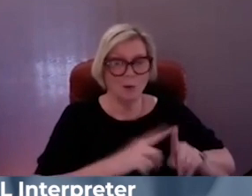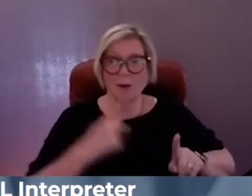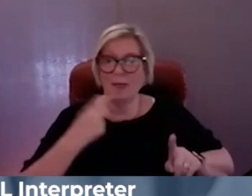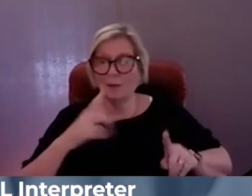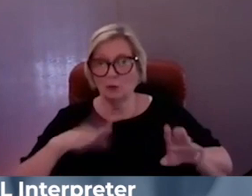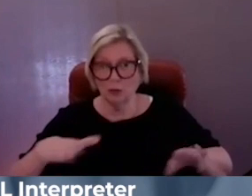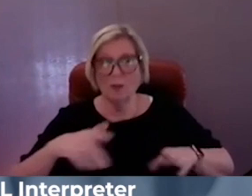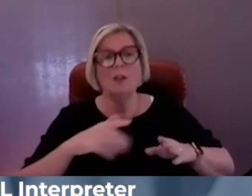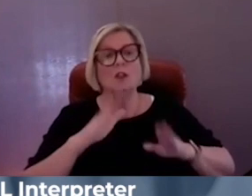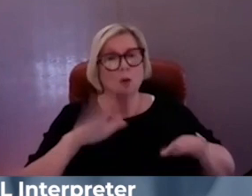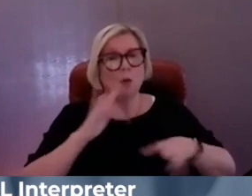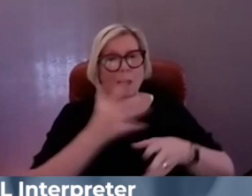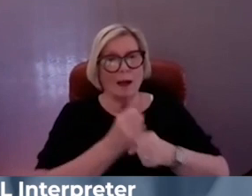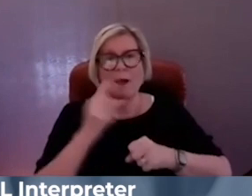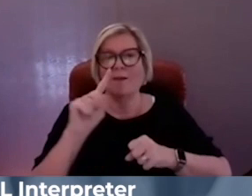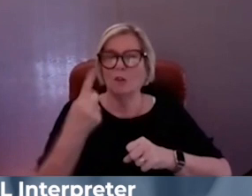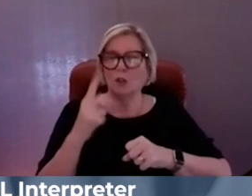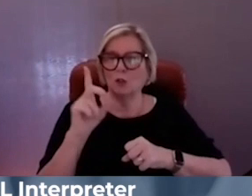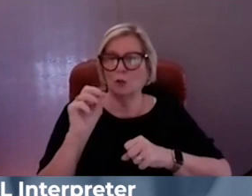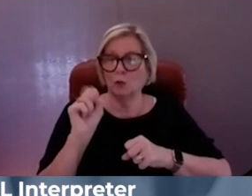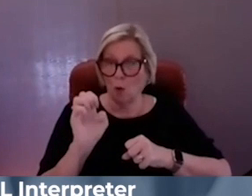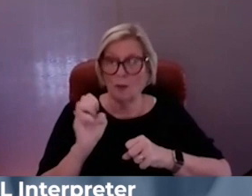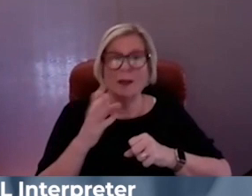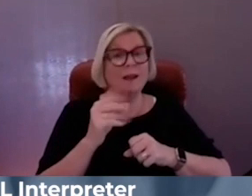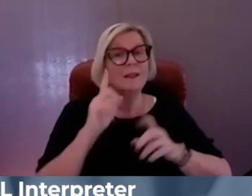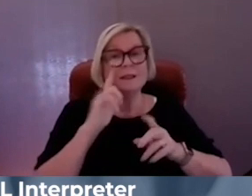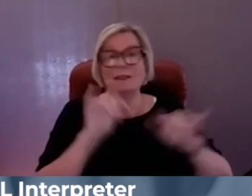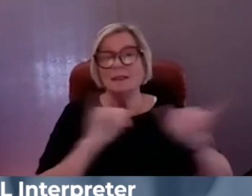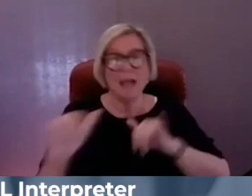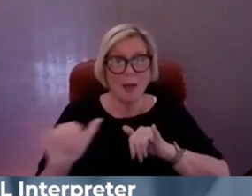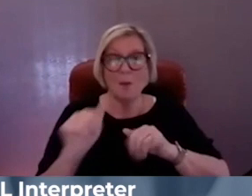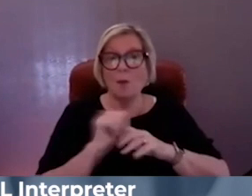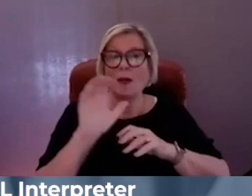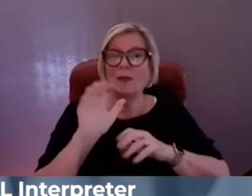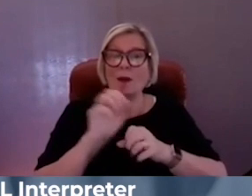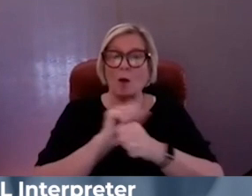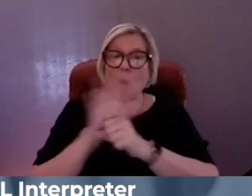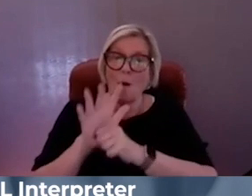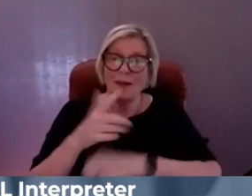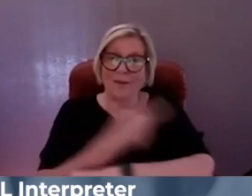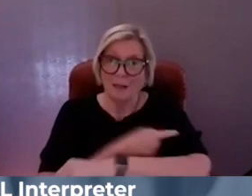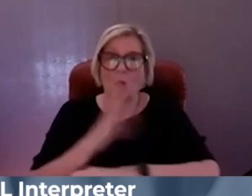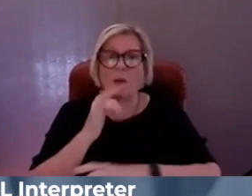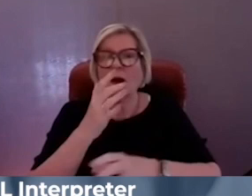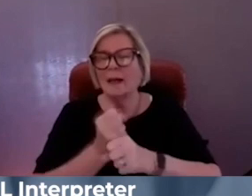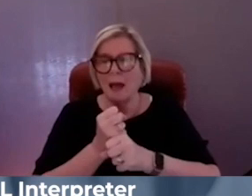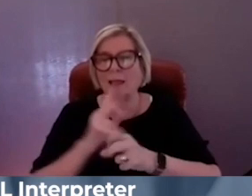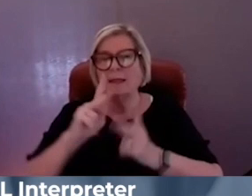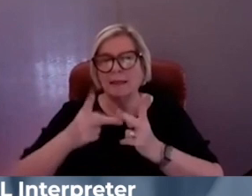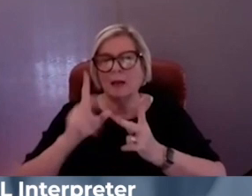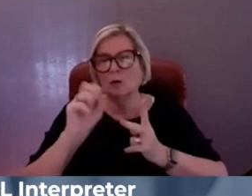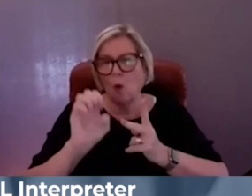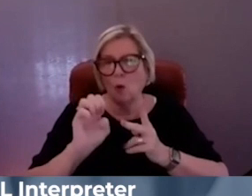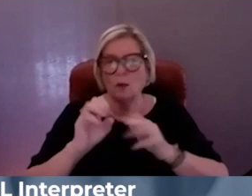children will get the first dose. And then as with the COVID vaccine, they will get that second dose, minimum 3 weeks. We recommend, at